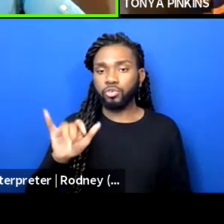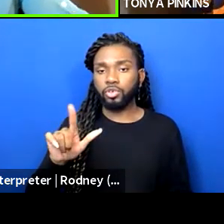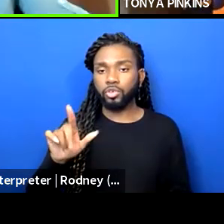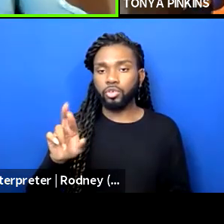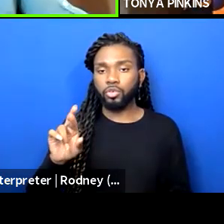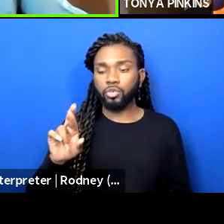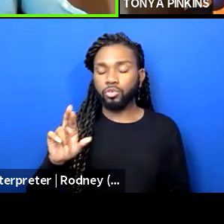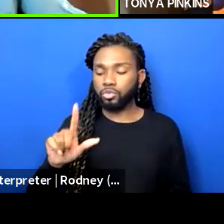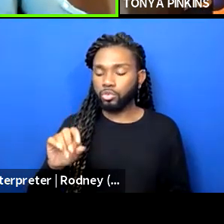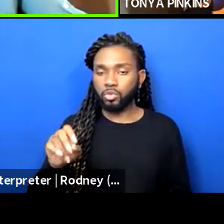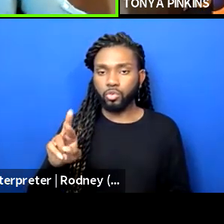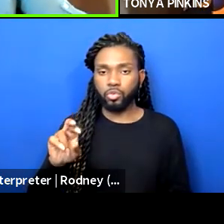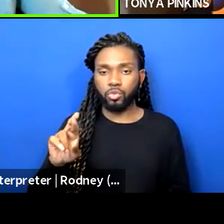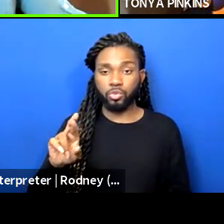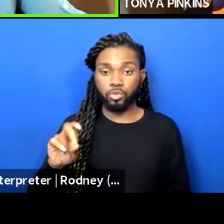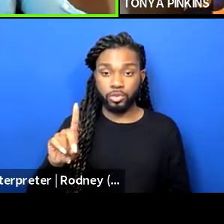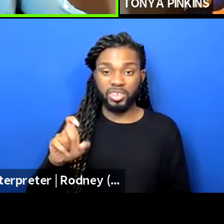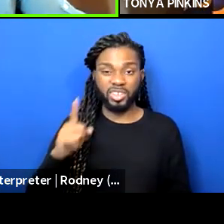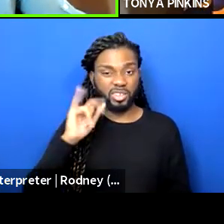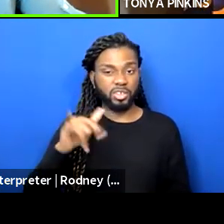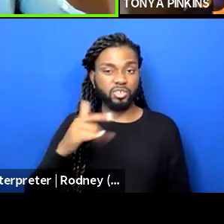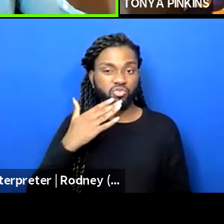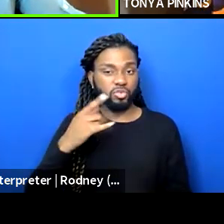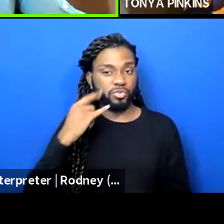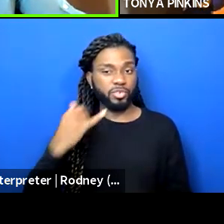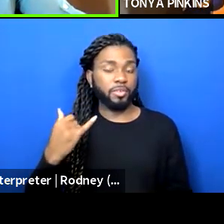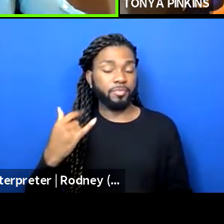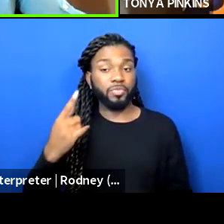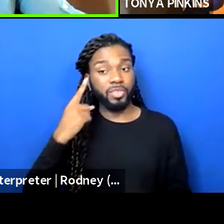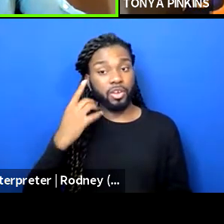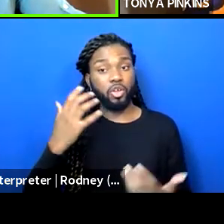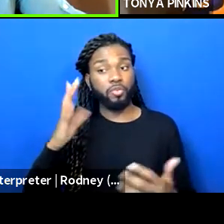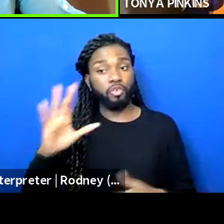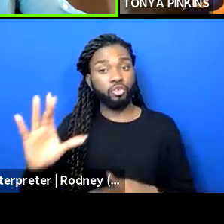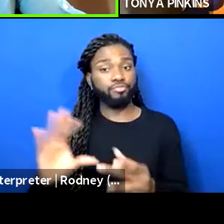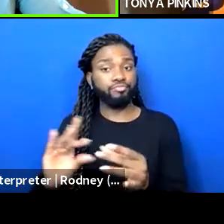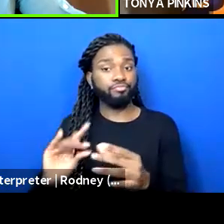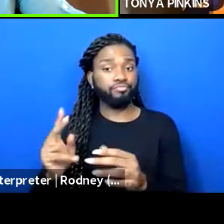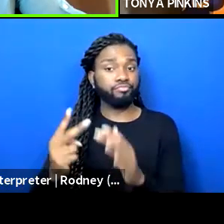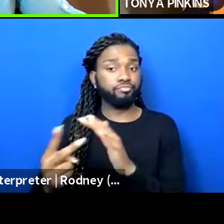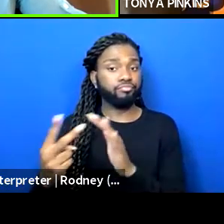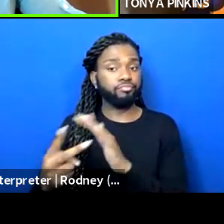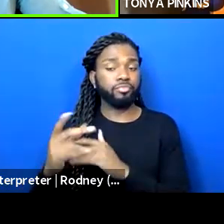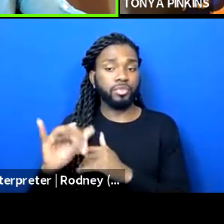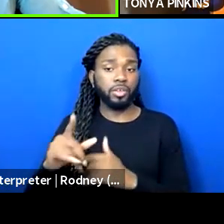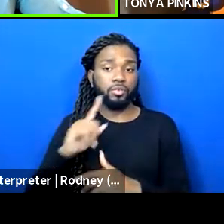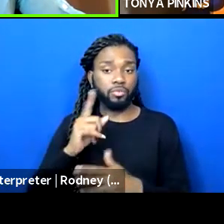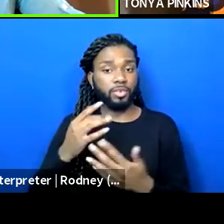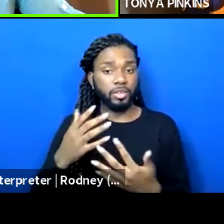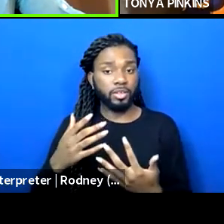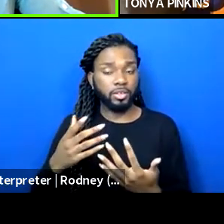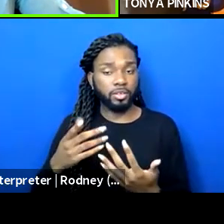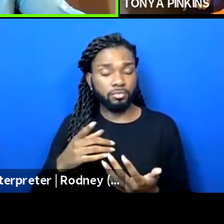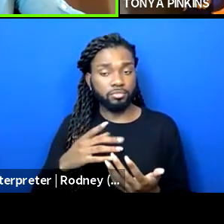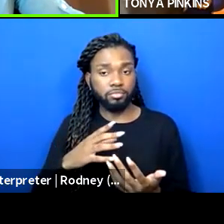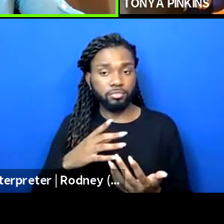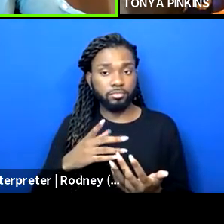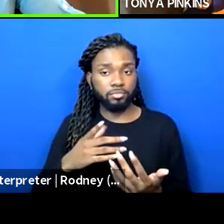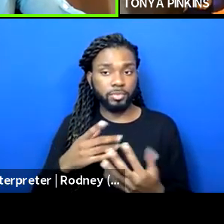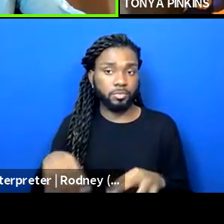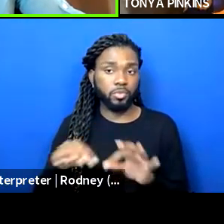moment. I think a lot of her insights were prescient of the things that she